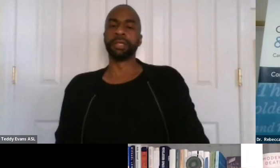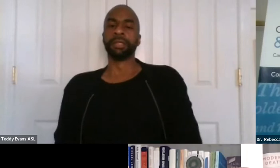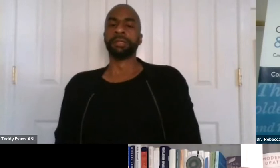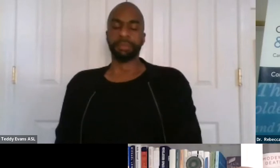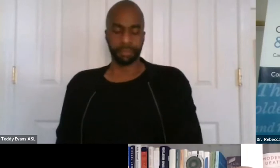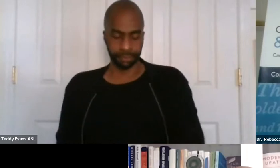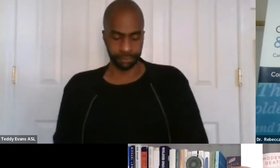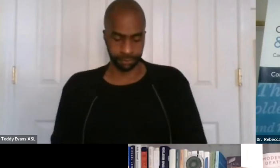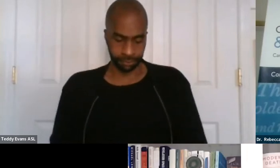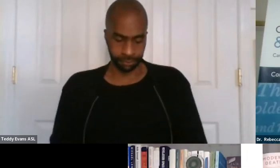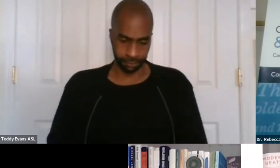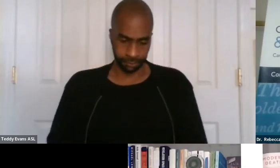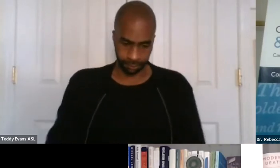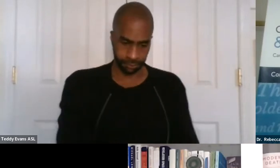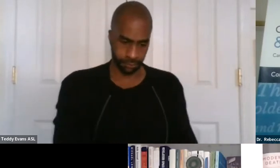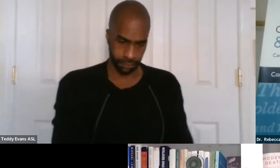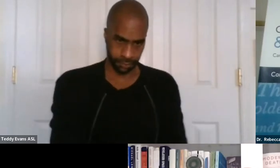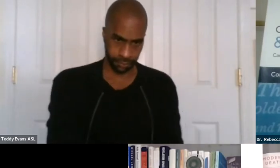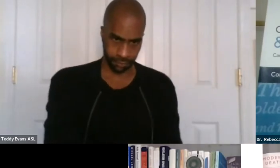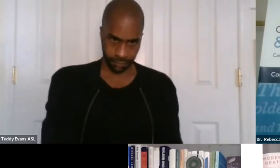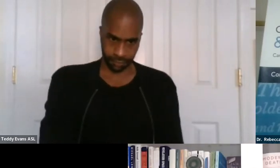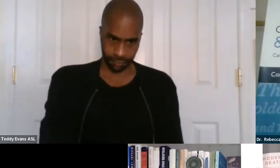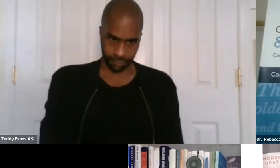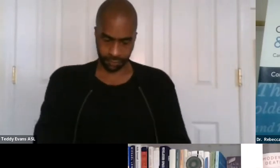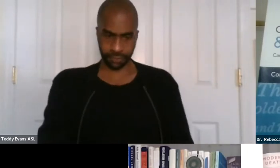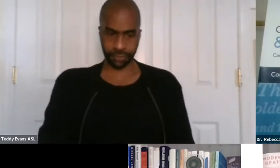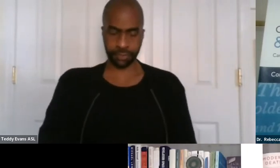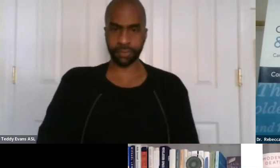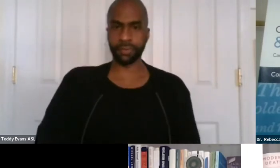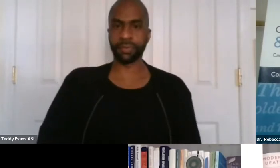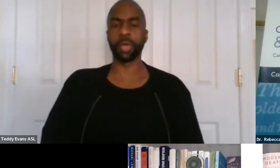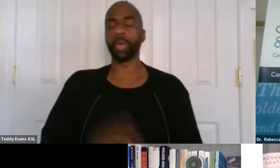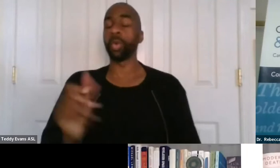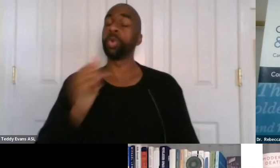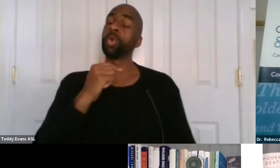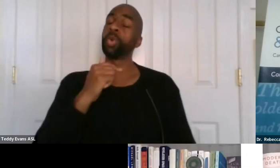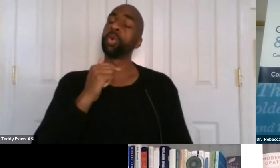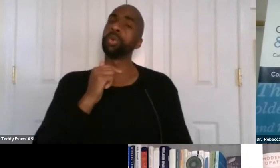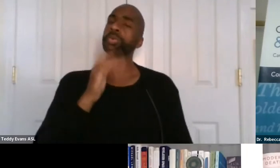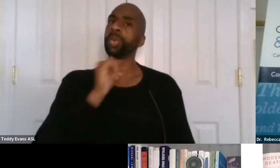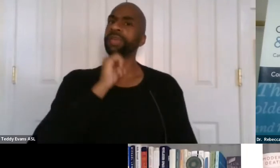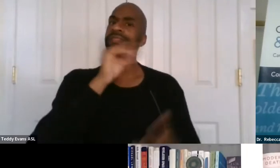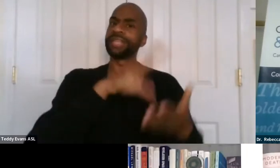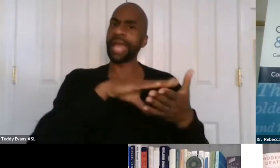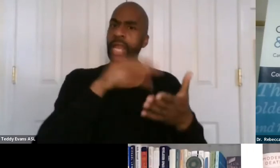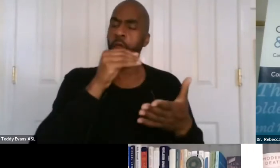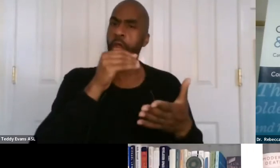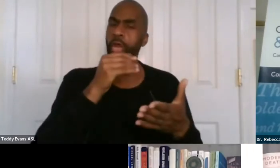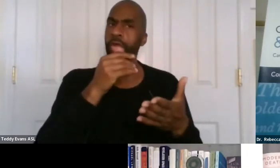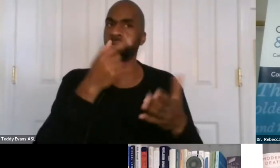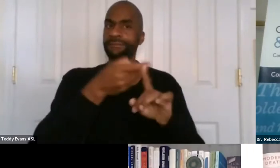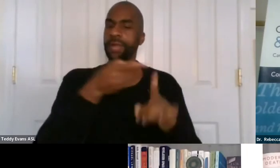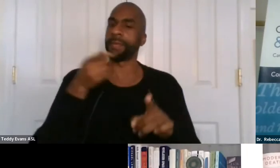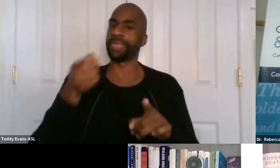by these corporate actors. In many ways, we did not learn the lessons from this debacle. If you look at what happened